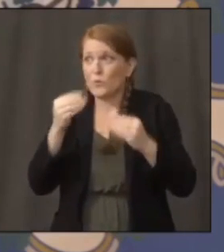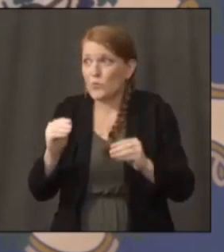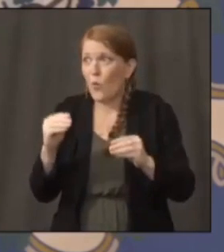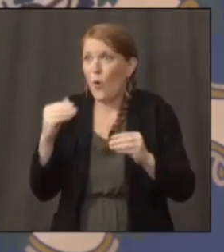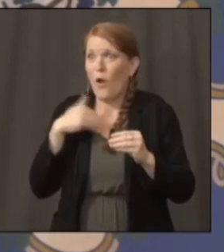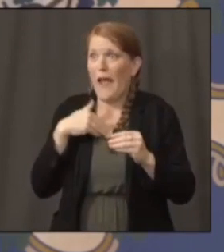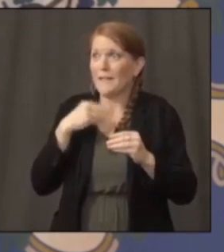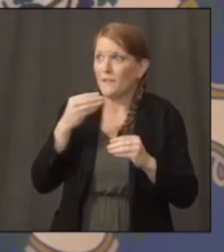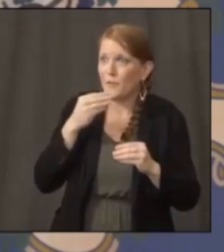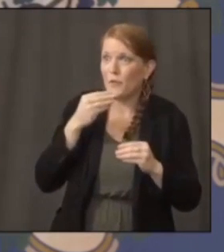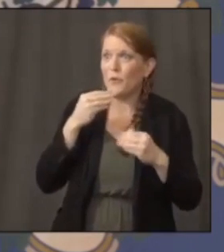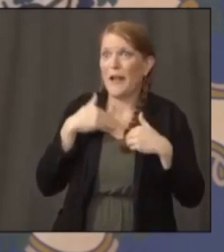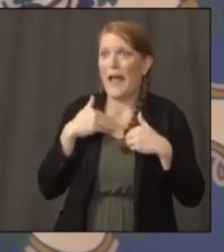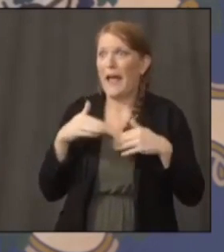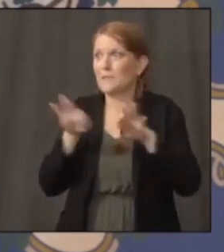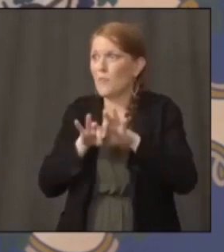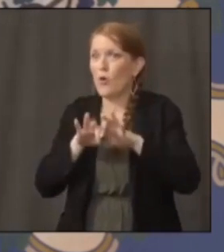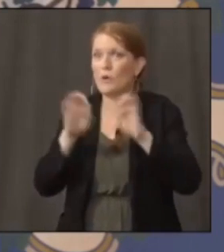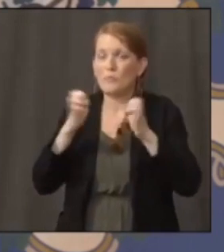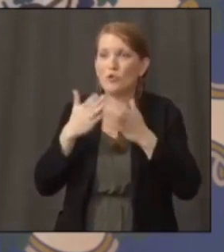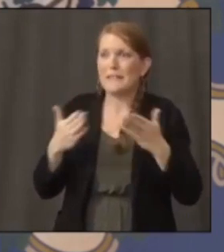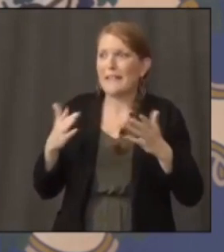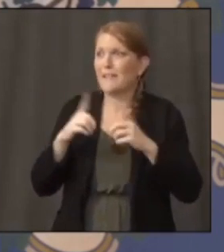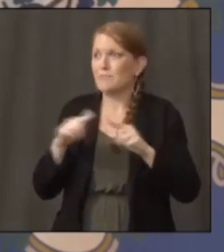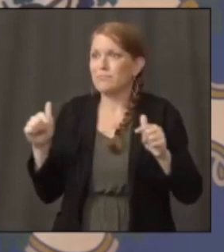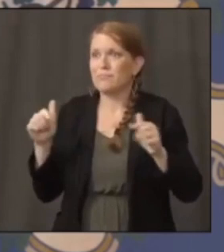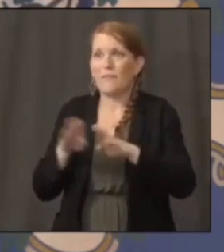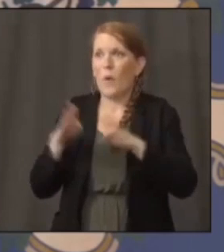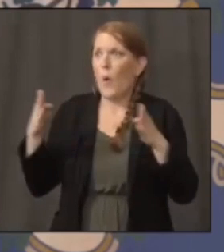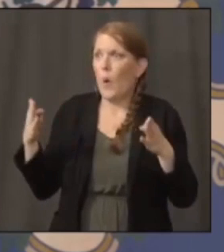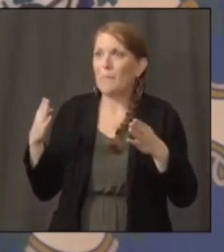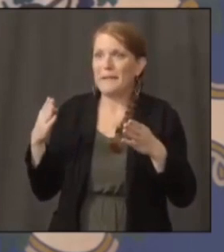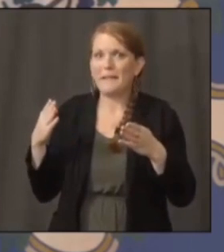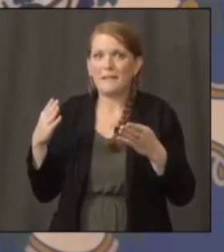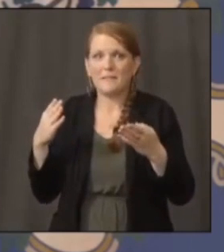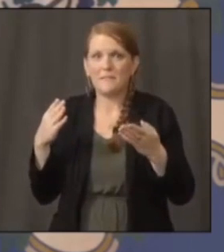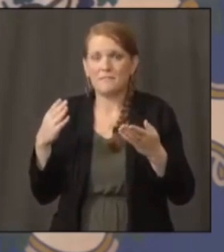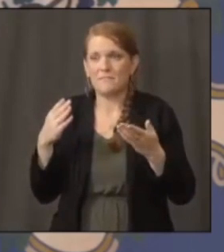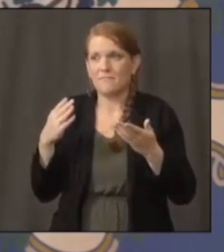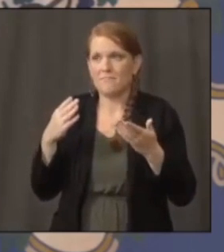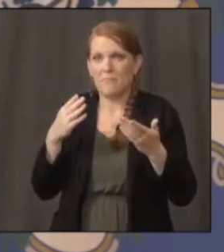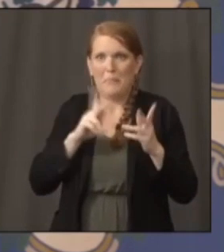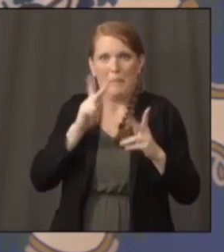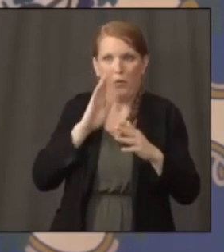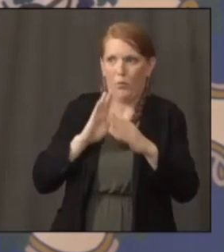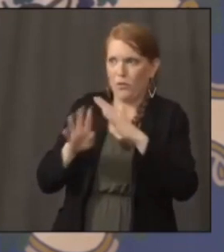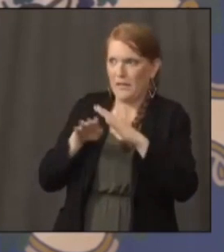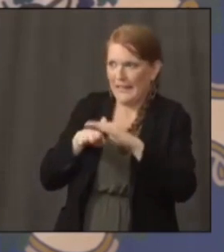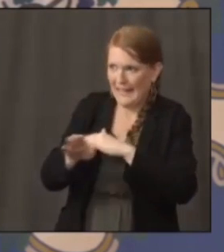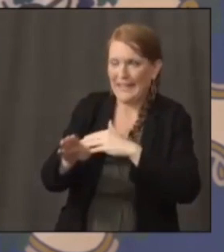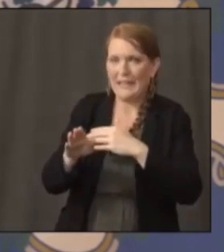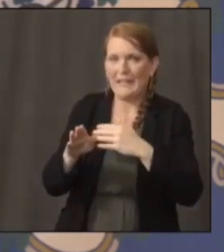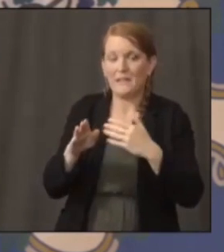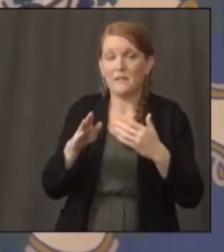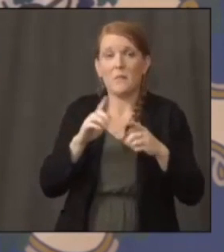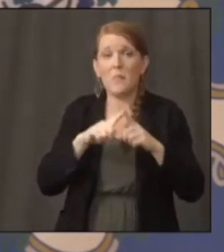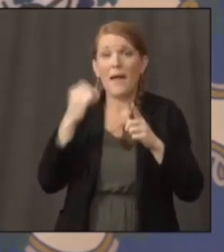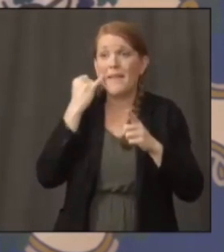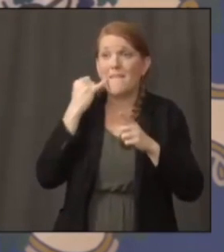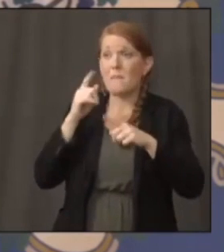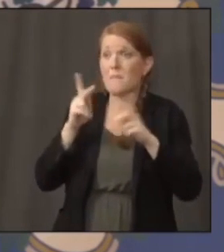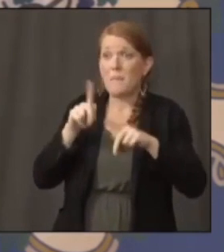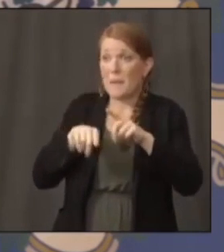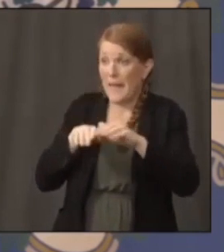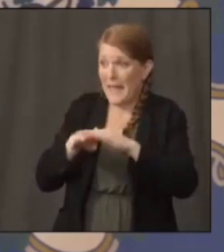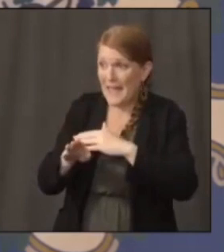small store, unlike a lot of our neighbors, they were open at least for pickup. So we tried to do that as sort of a lifeline until we could